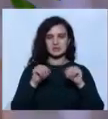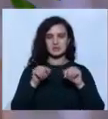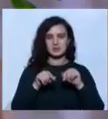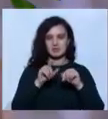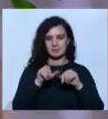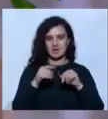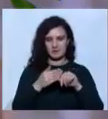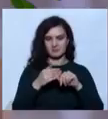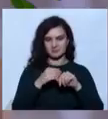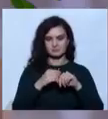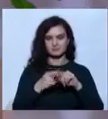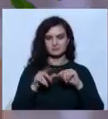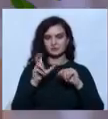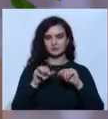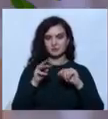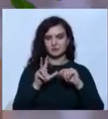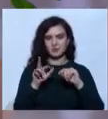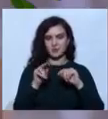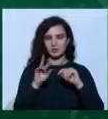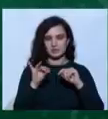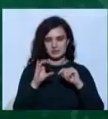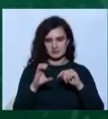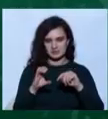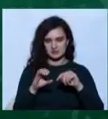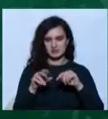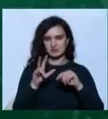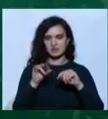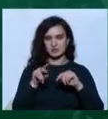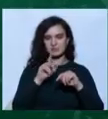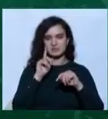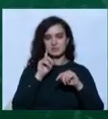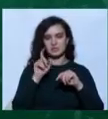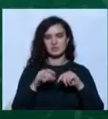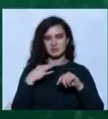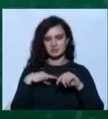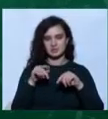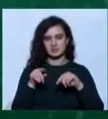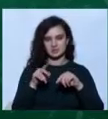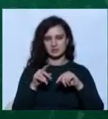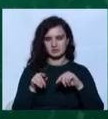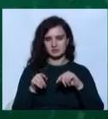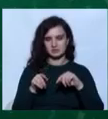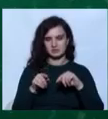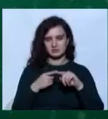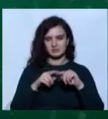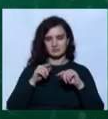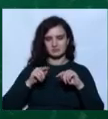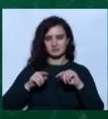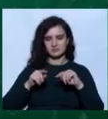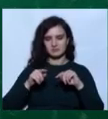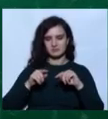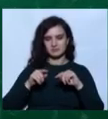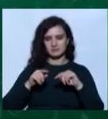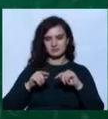story. That would be Jim Hawkins. Jim is the teenage son of an innkeeper near